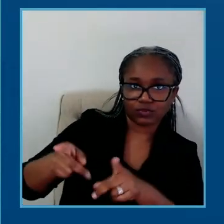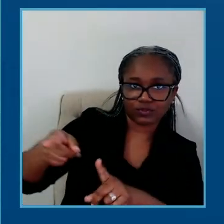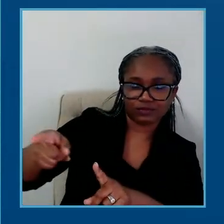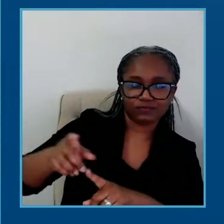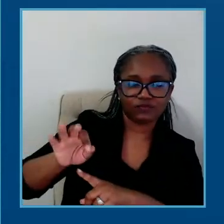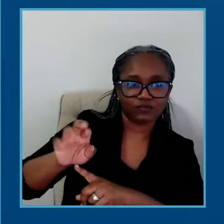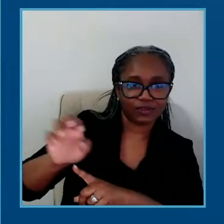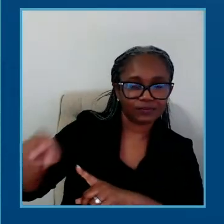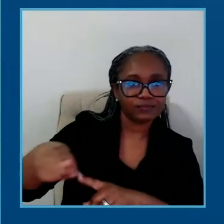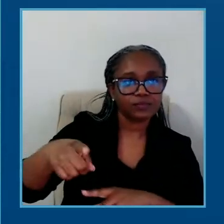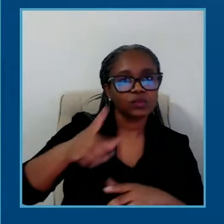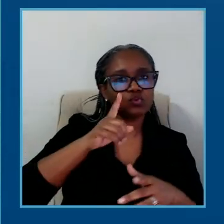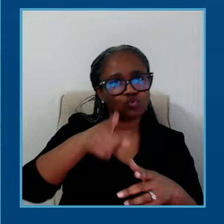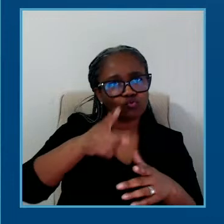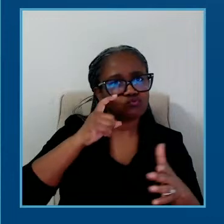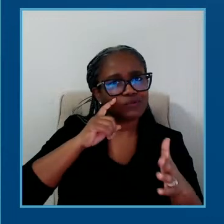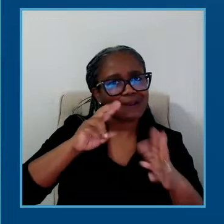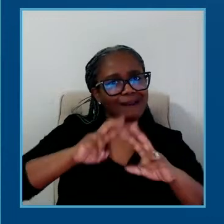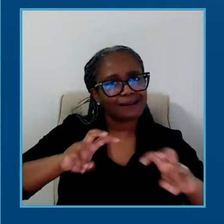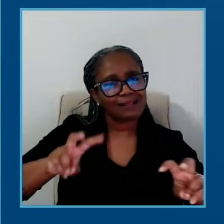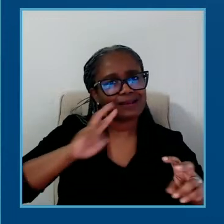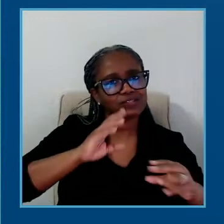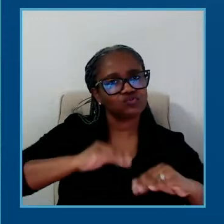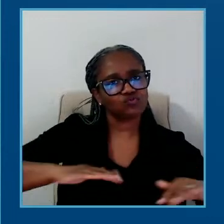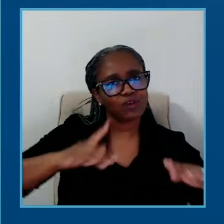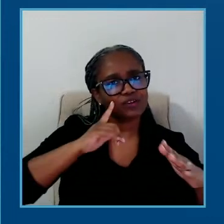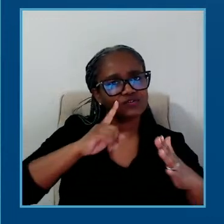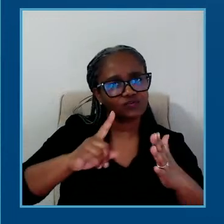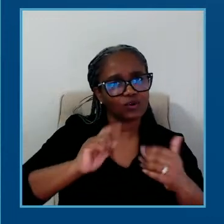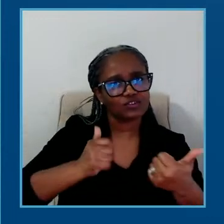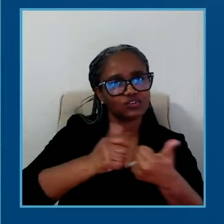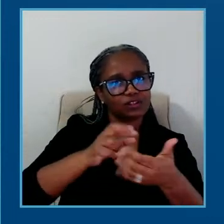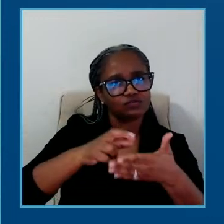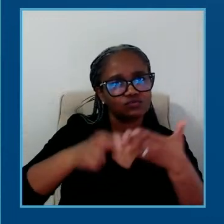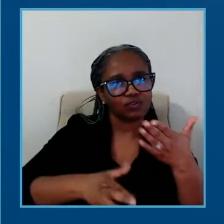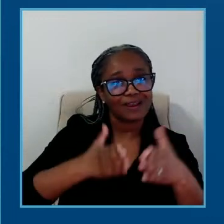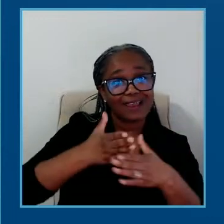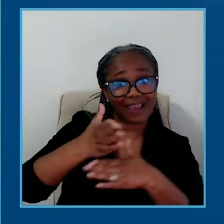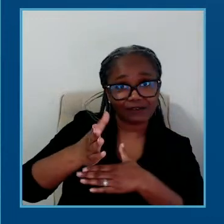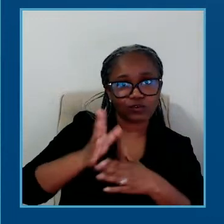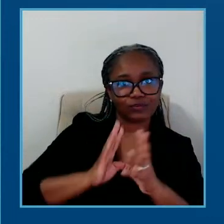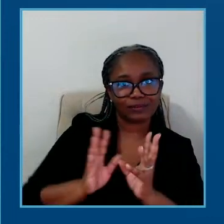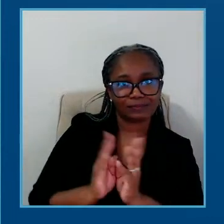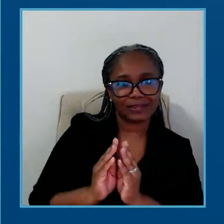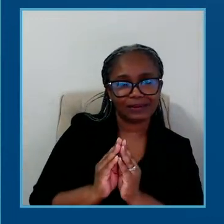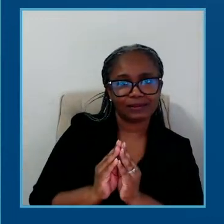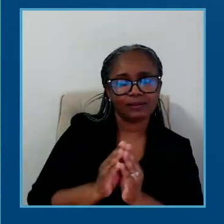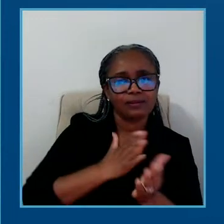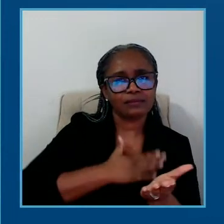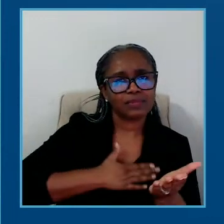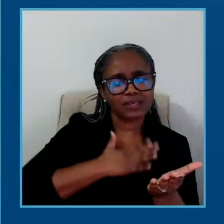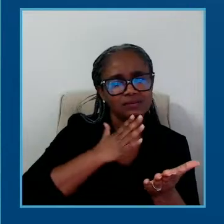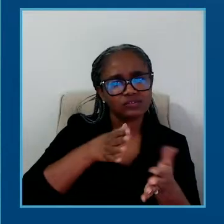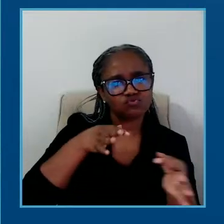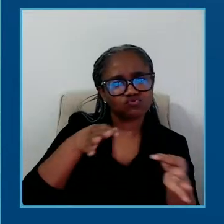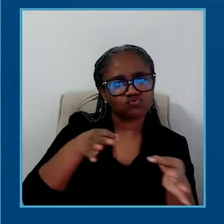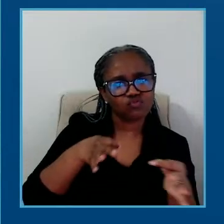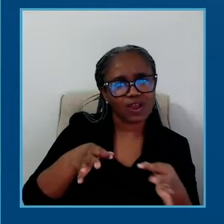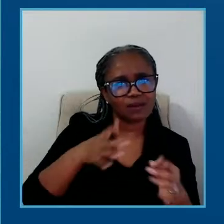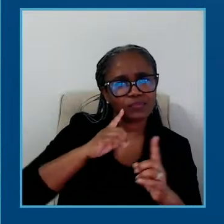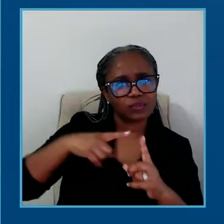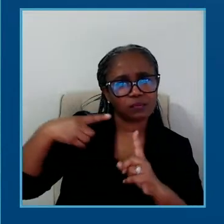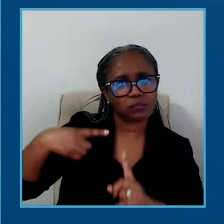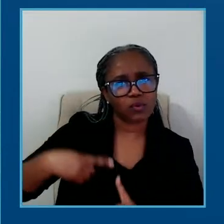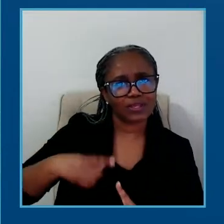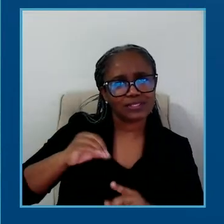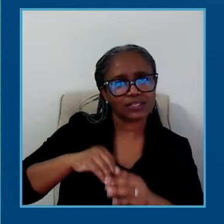challenging a result after adjournment of a meeting. Please describe the points of your analysis, including